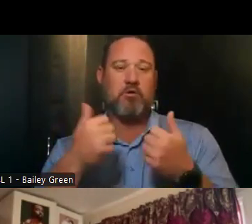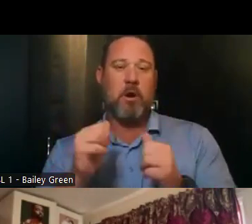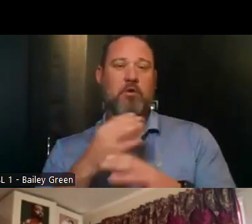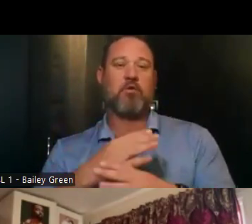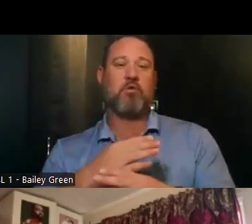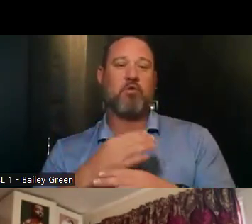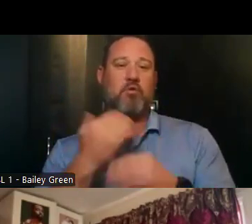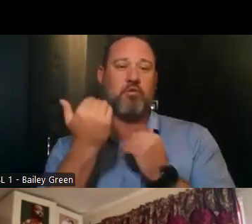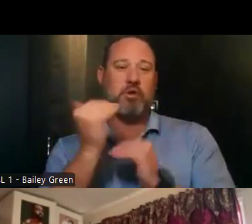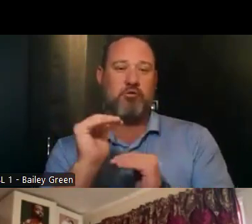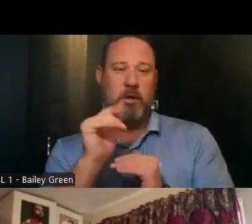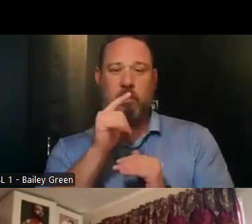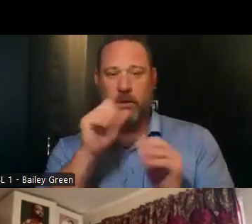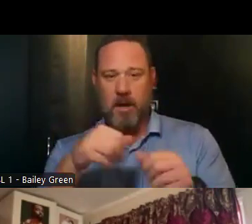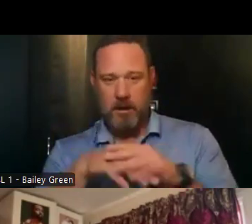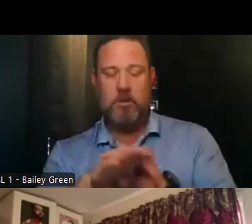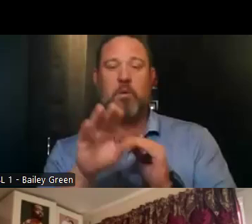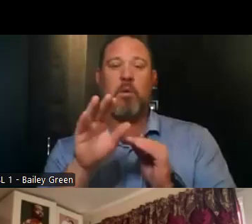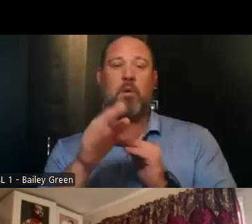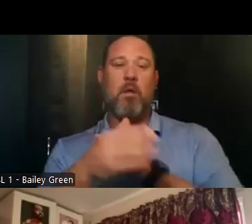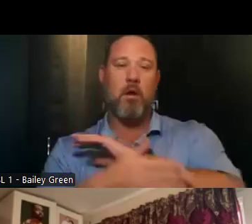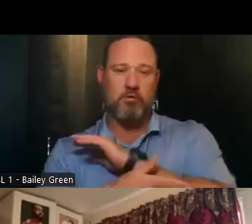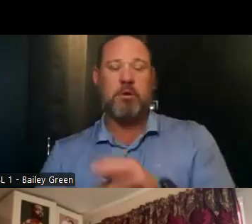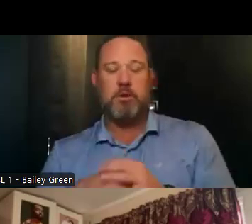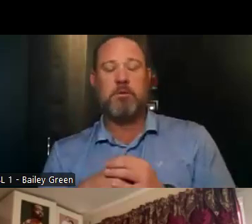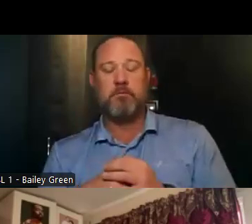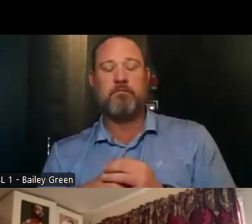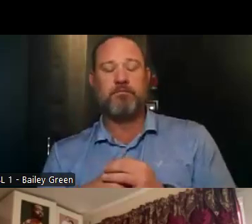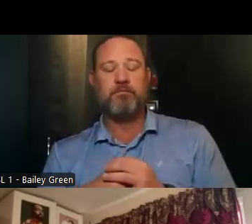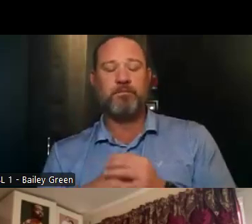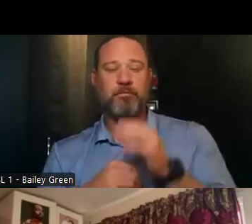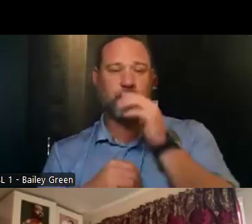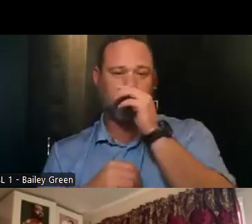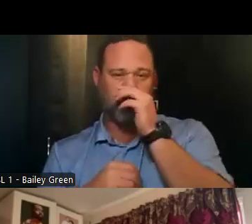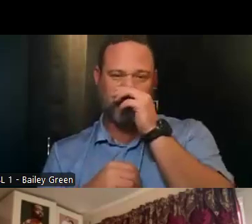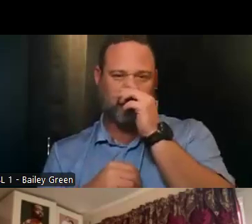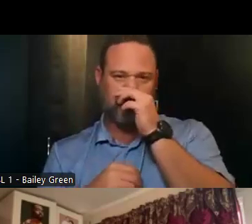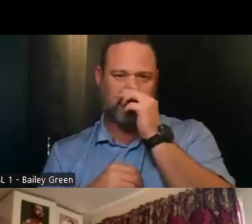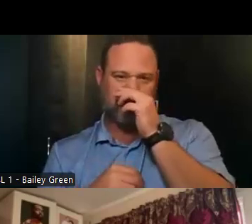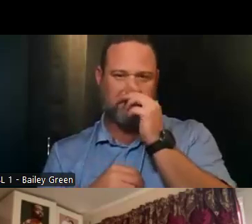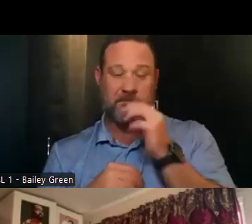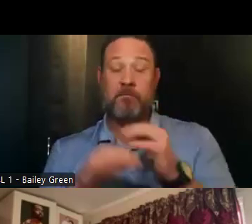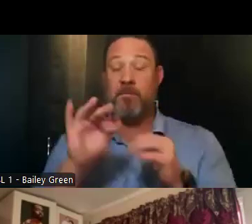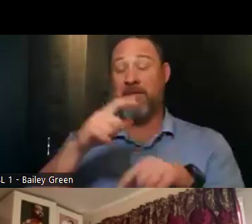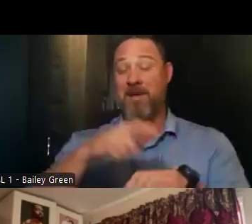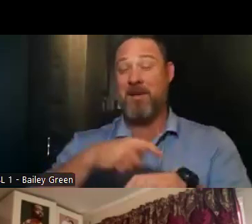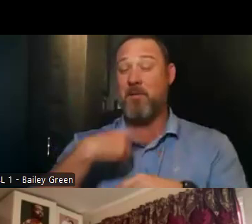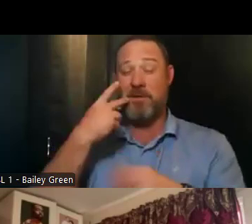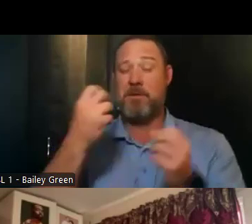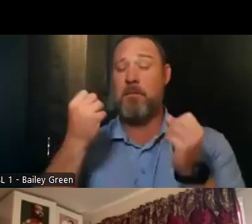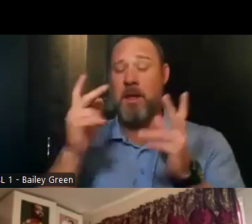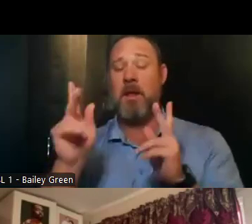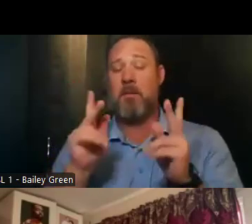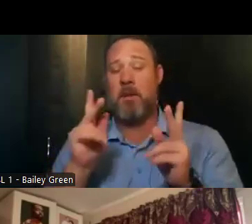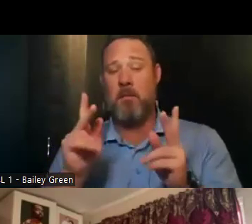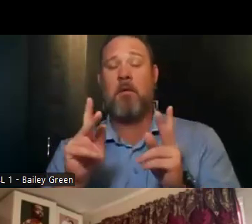restrict who can come into the country. Um, and there we saw tons of people, a